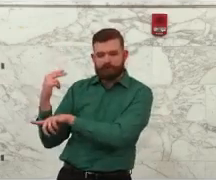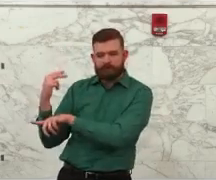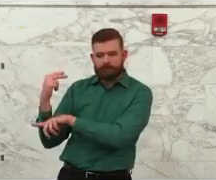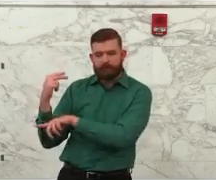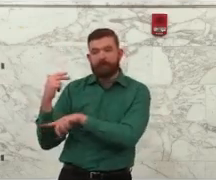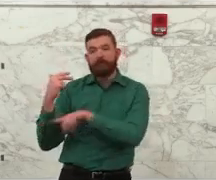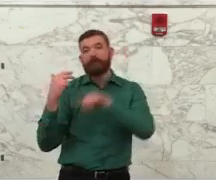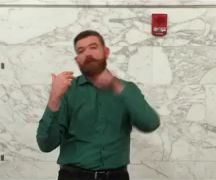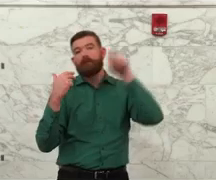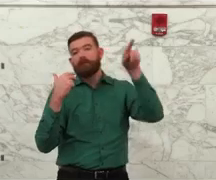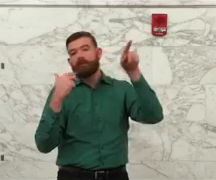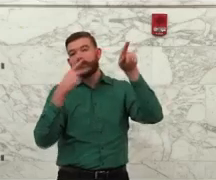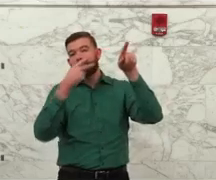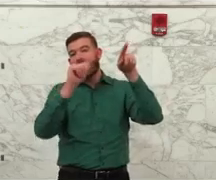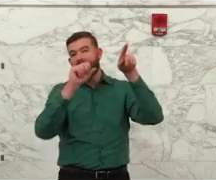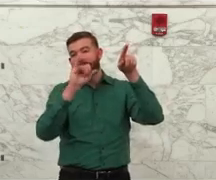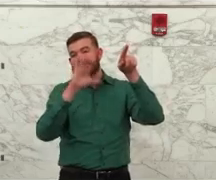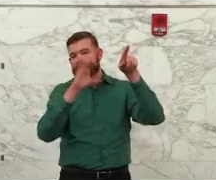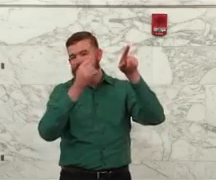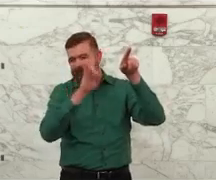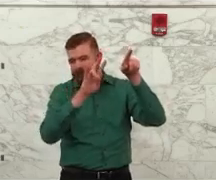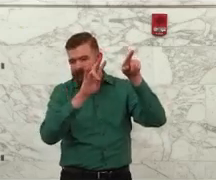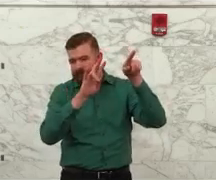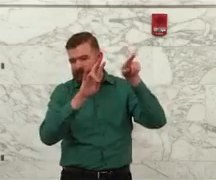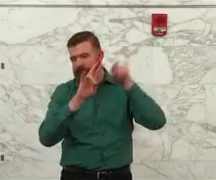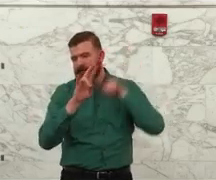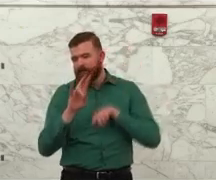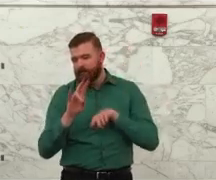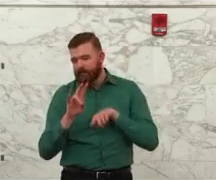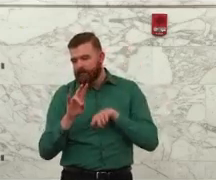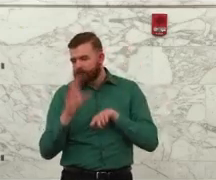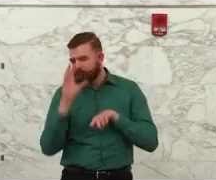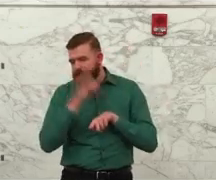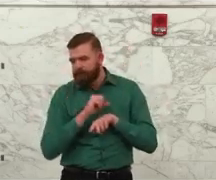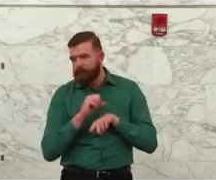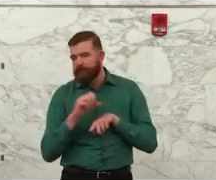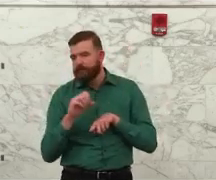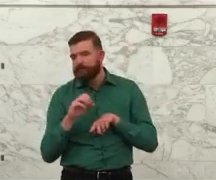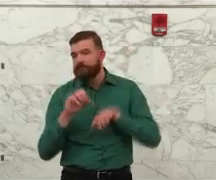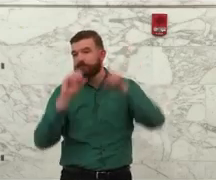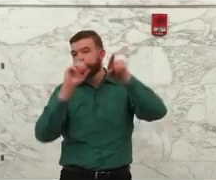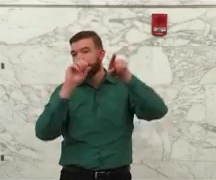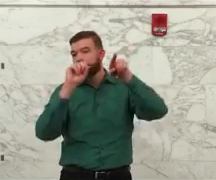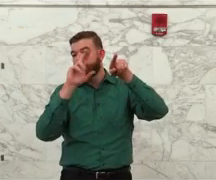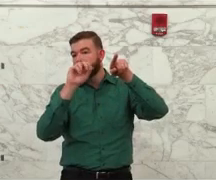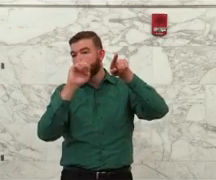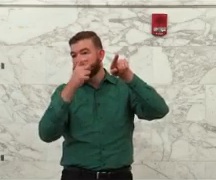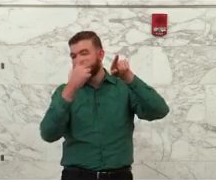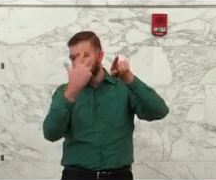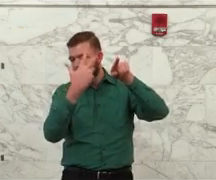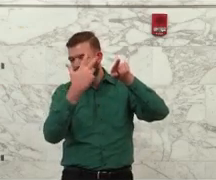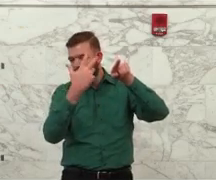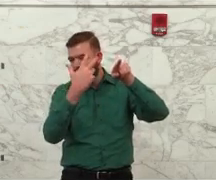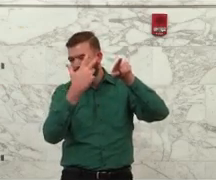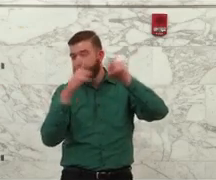17, Somerset 7, Sussex 3, Union